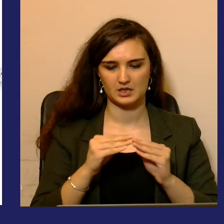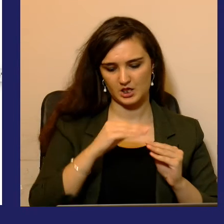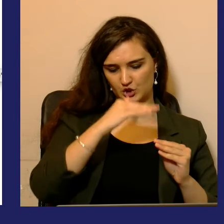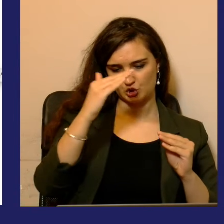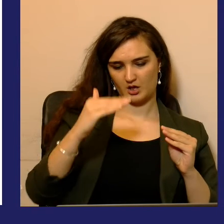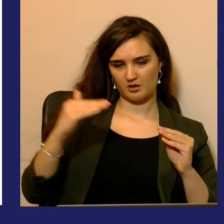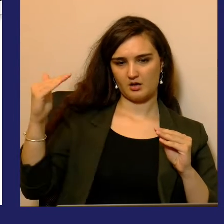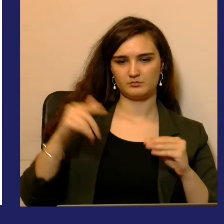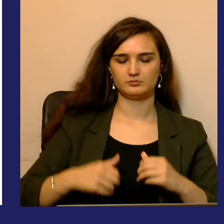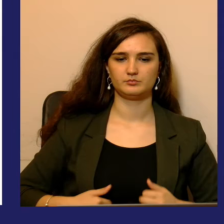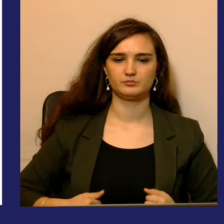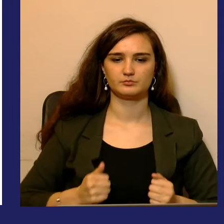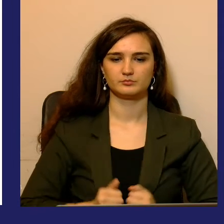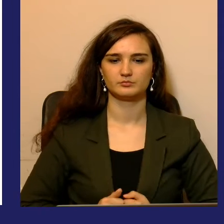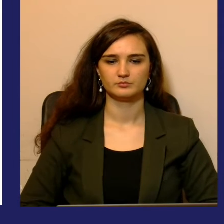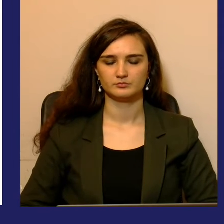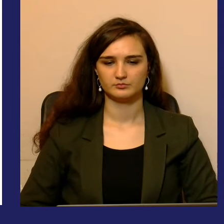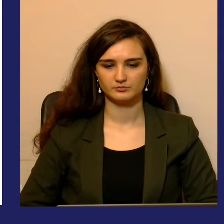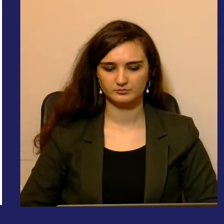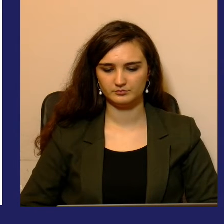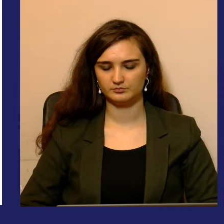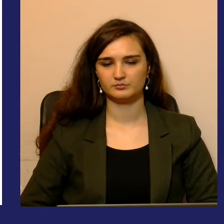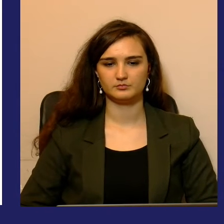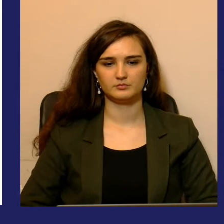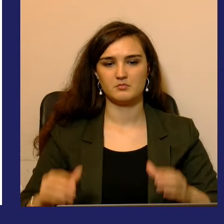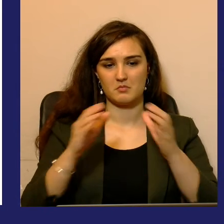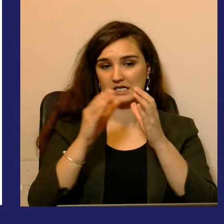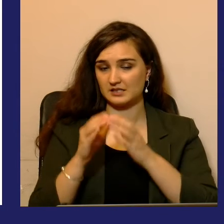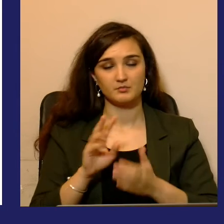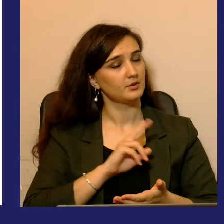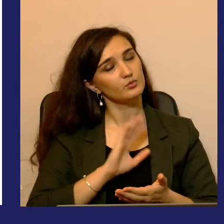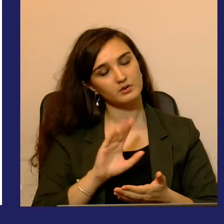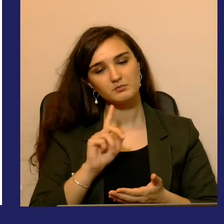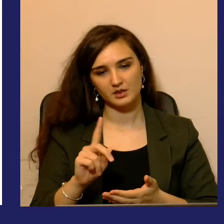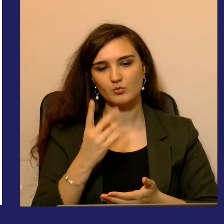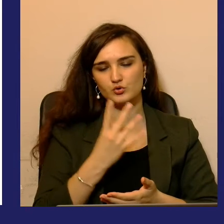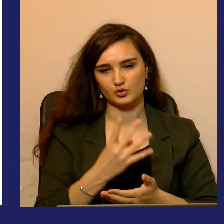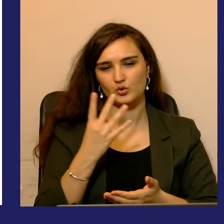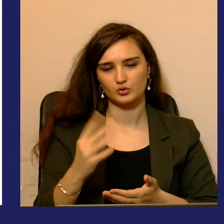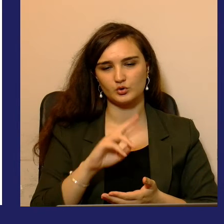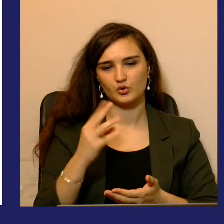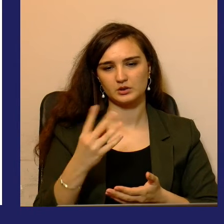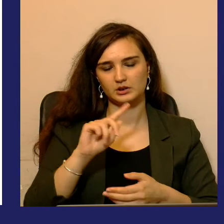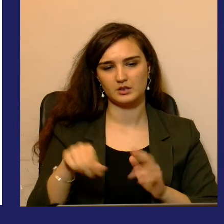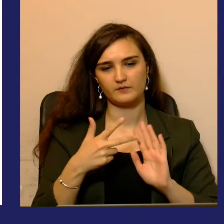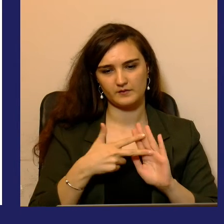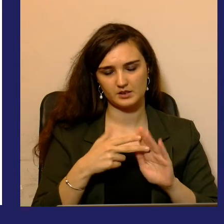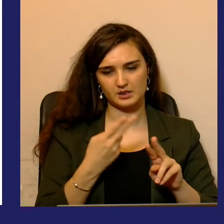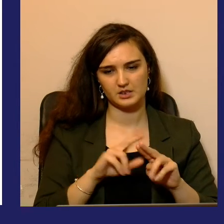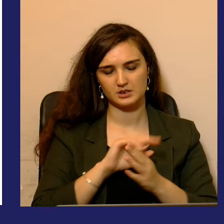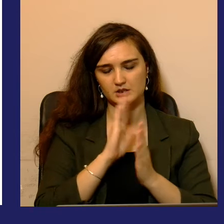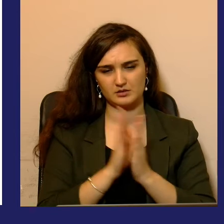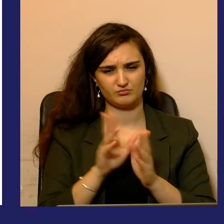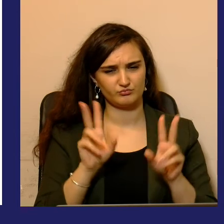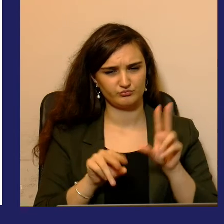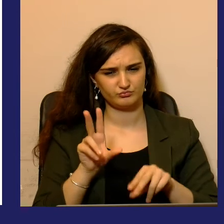Congress people. However, 4.8 and 4.4 are failing grades in the way that Mexicans